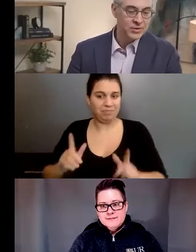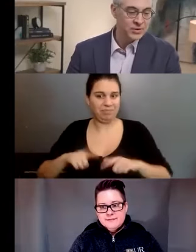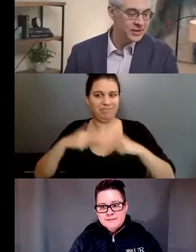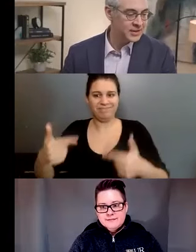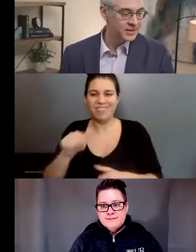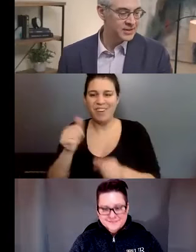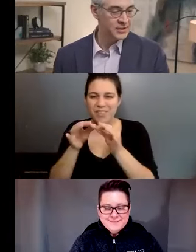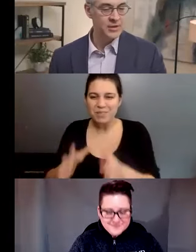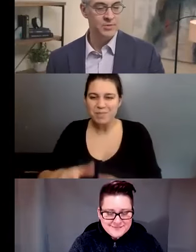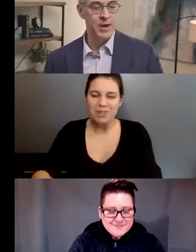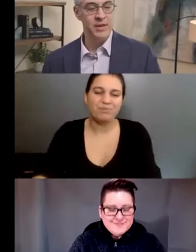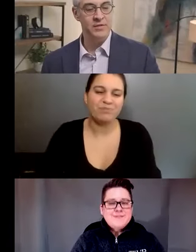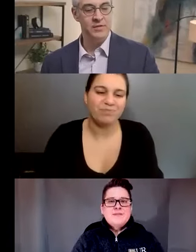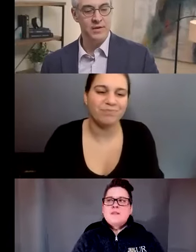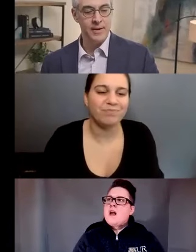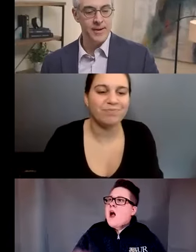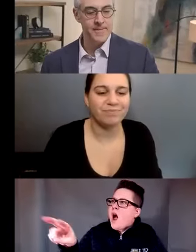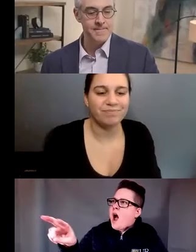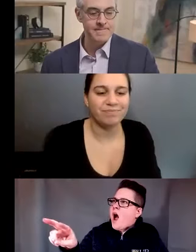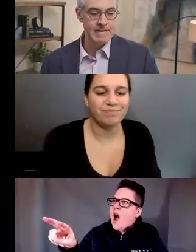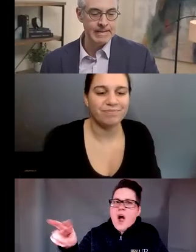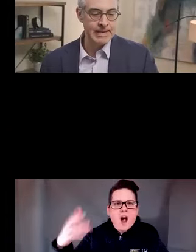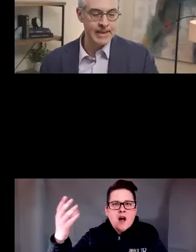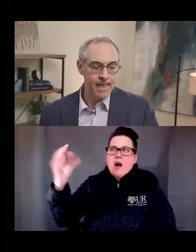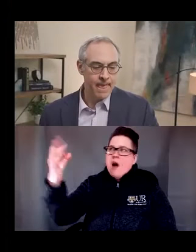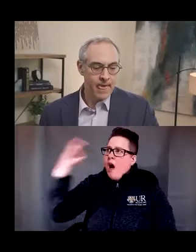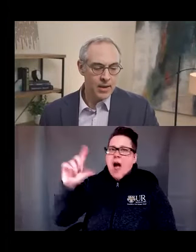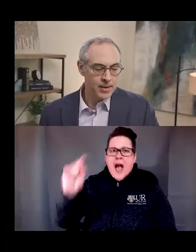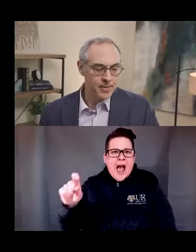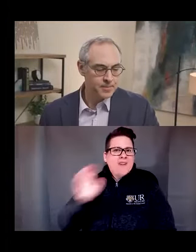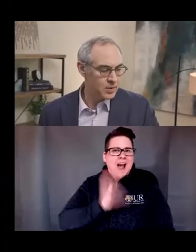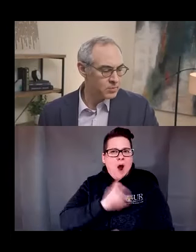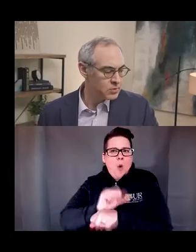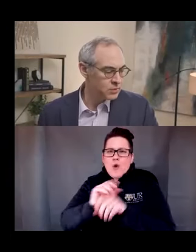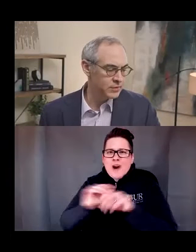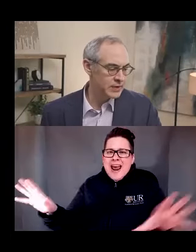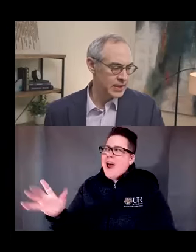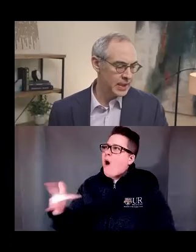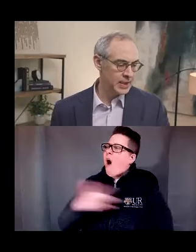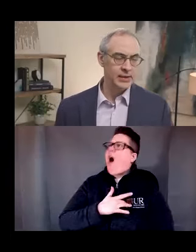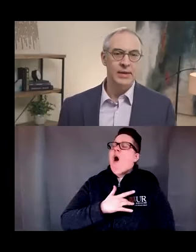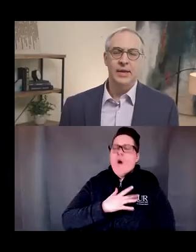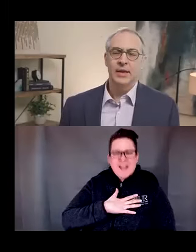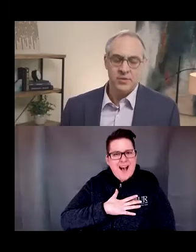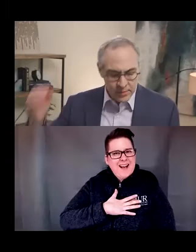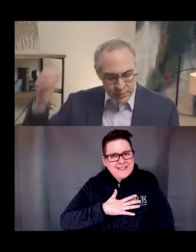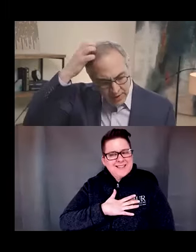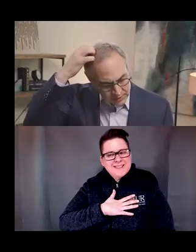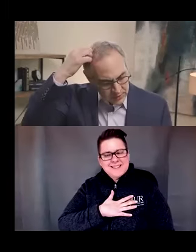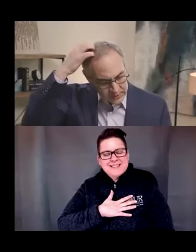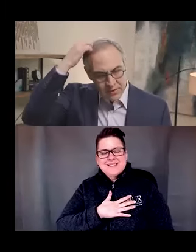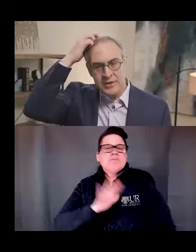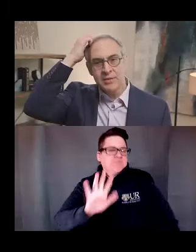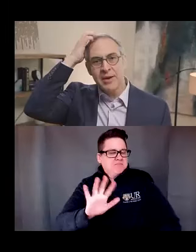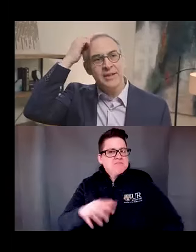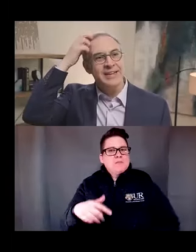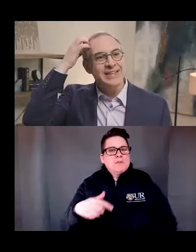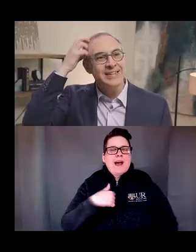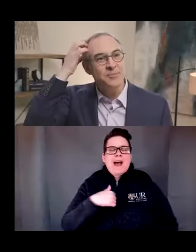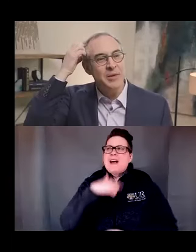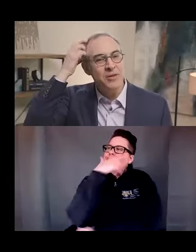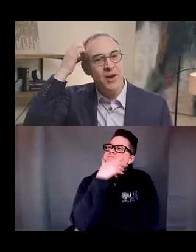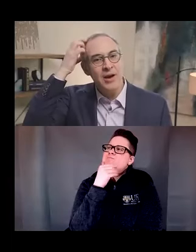was really touched by this, really moved. And so I was sort of scratching my